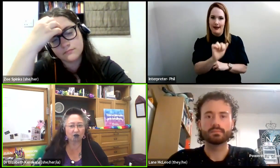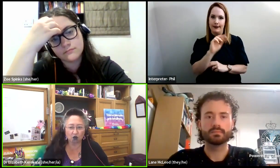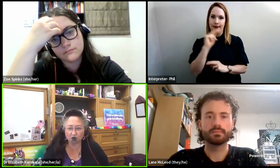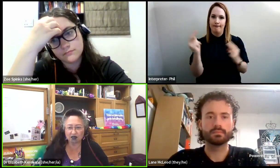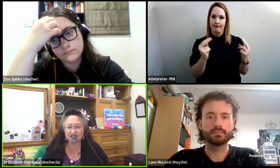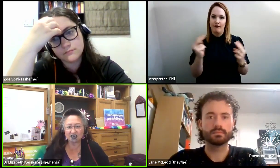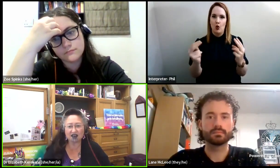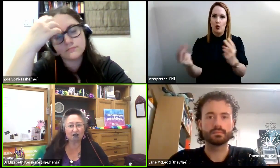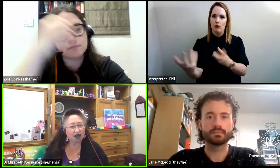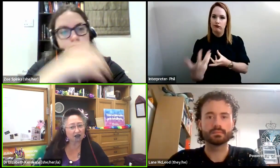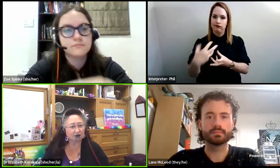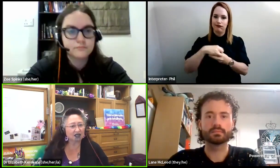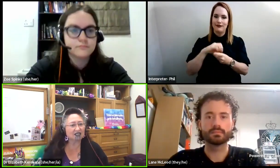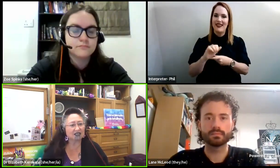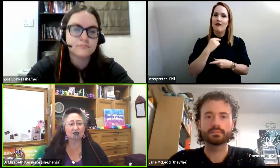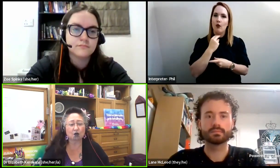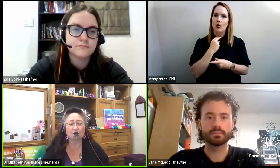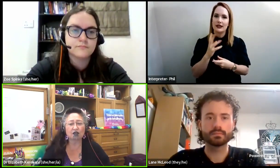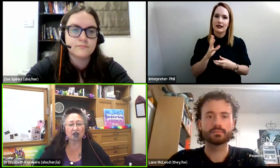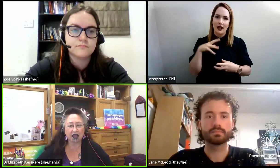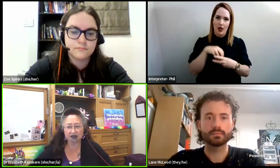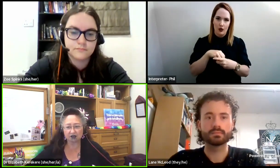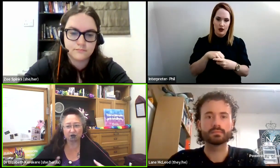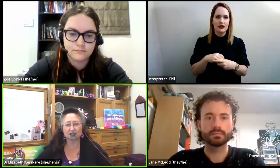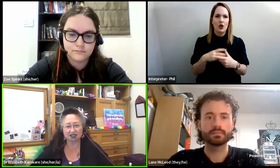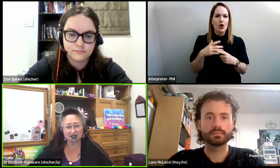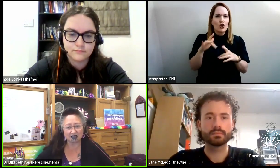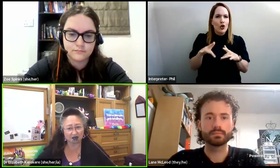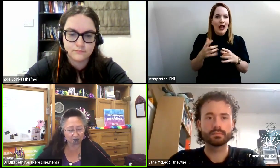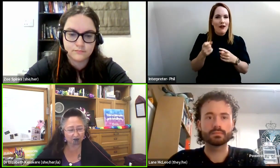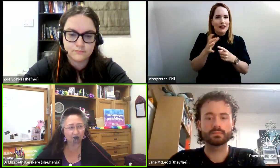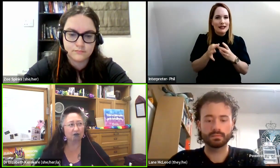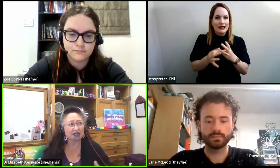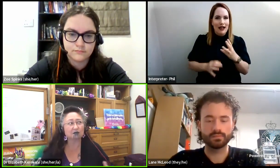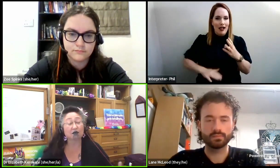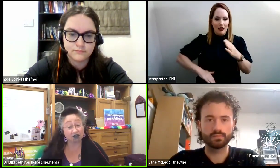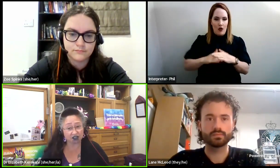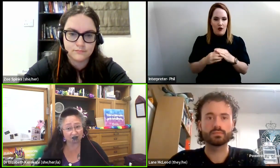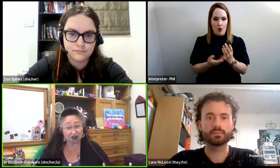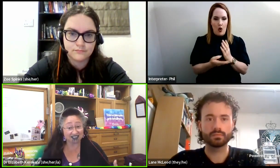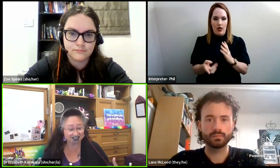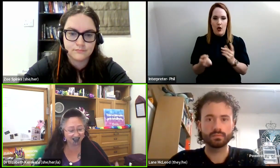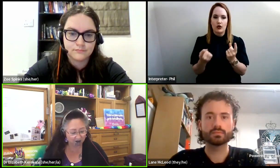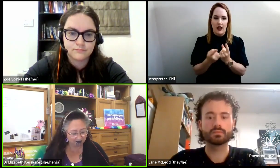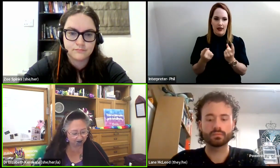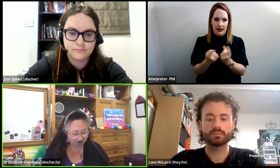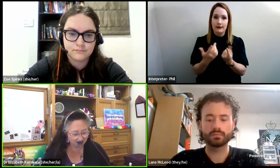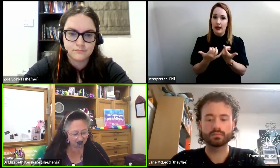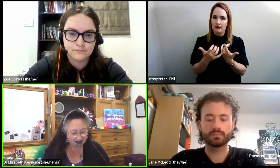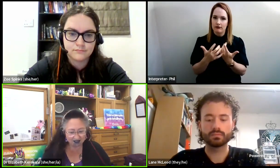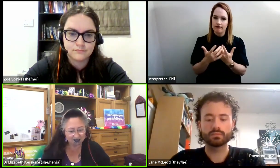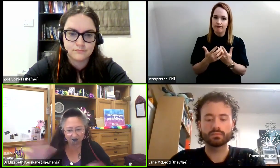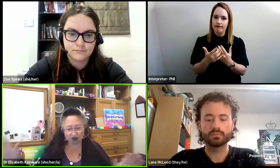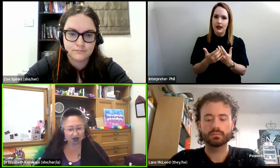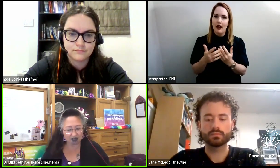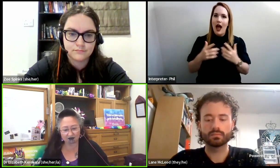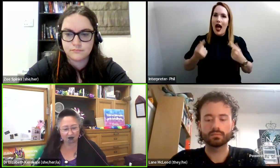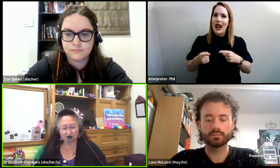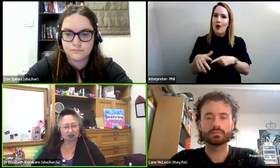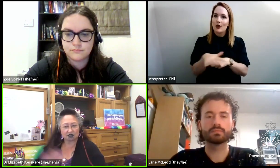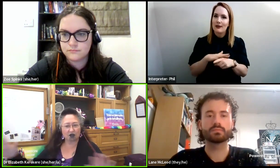have all of the detail of how some of these things can work. The Act makes provision for these to happen. So that's a